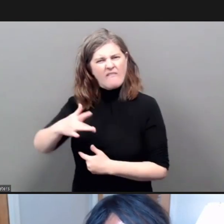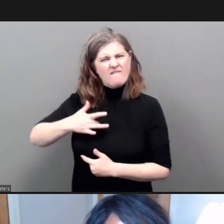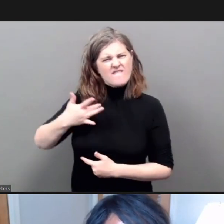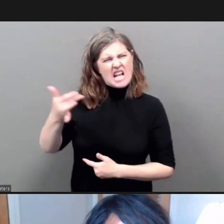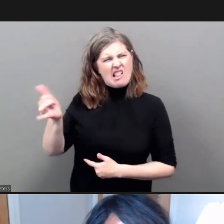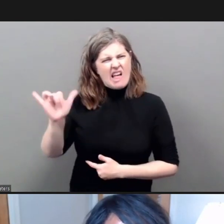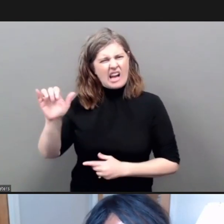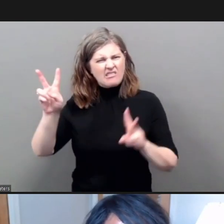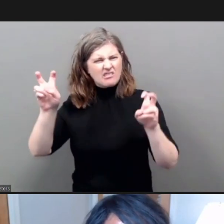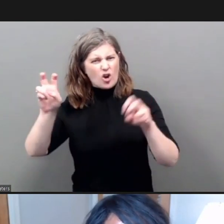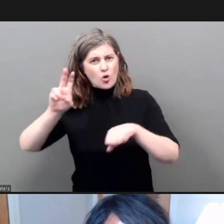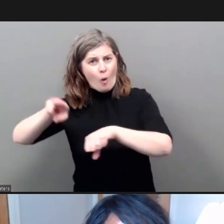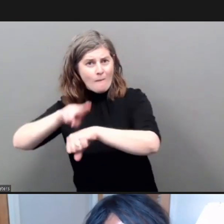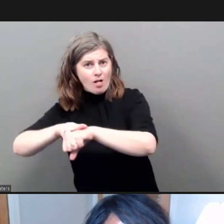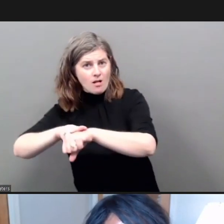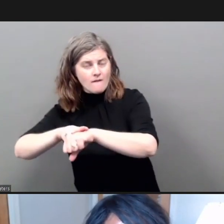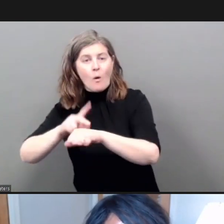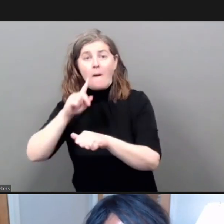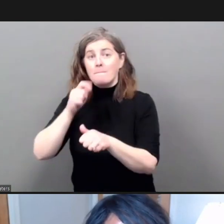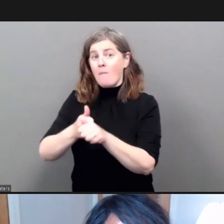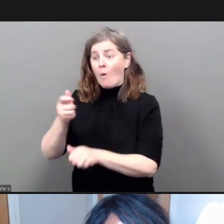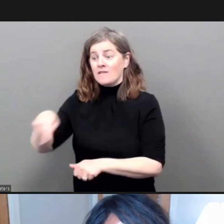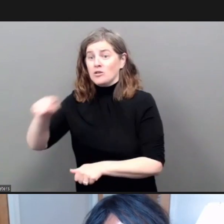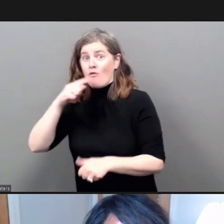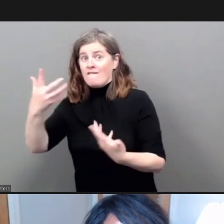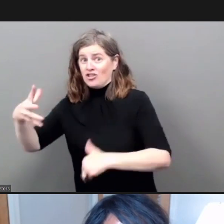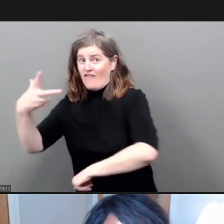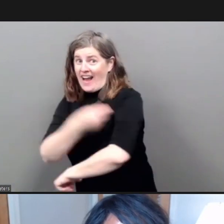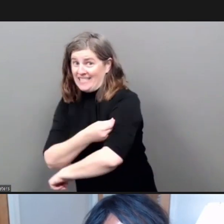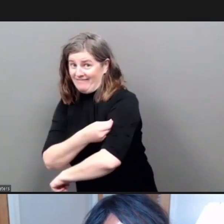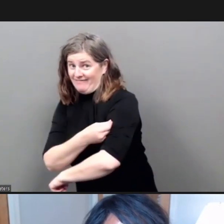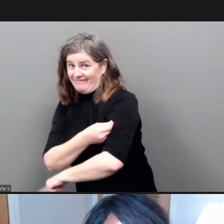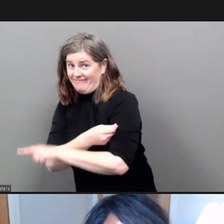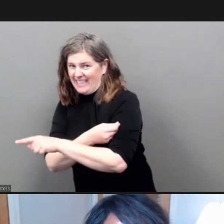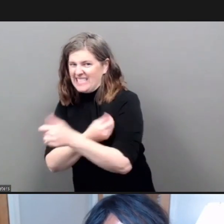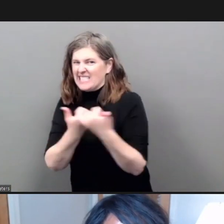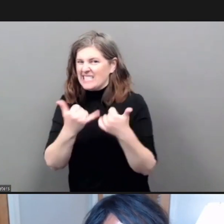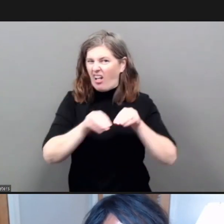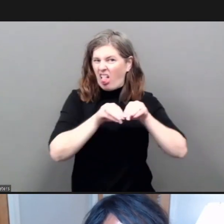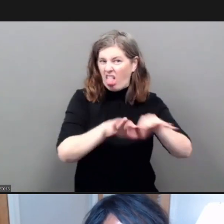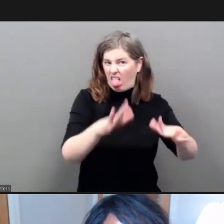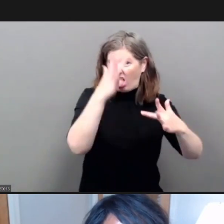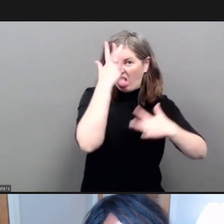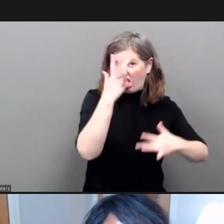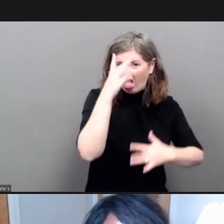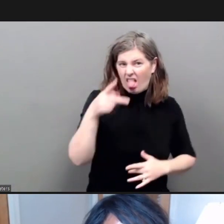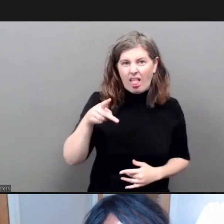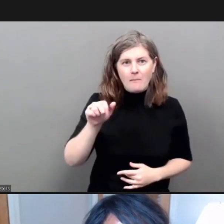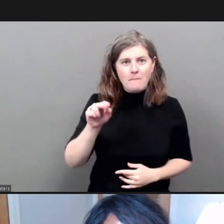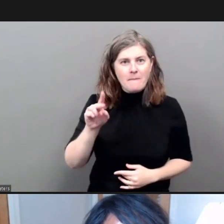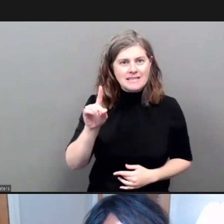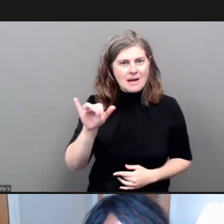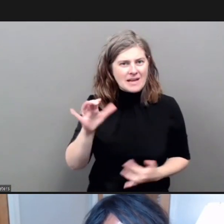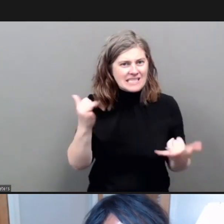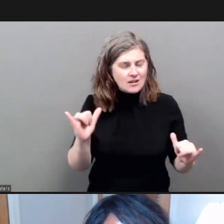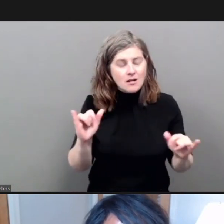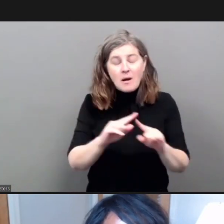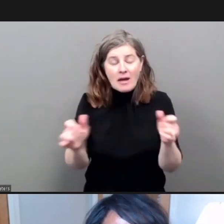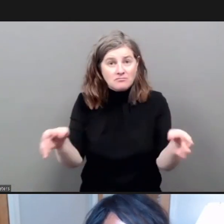life for most of us who are vaccinated, and still that pandemic out there for those who aren't. So with that, I'll say